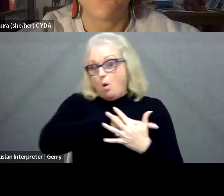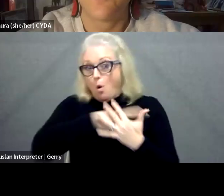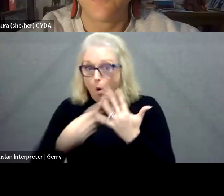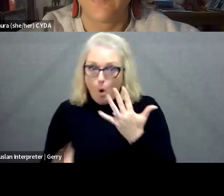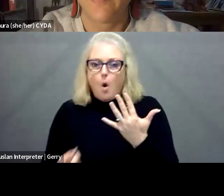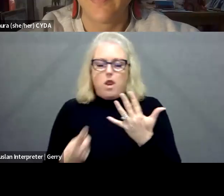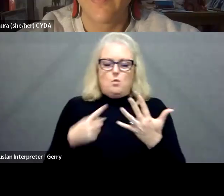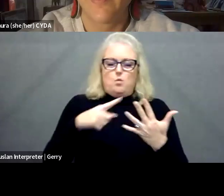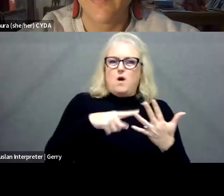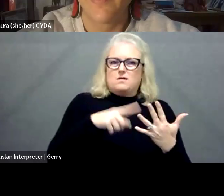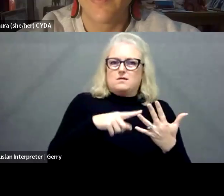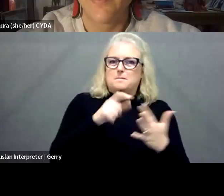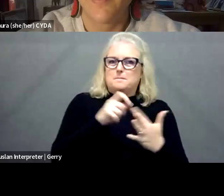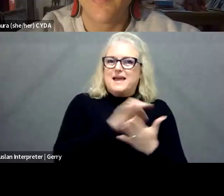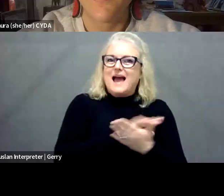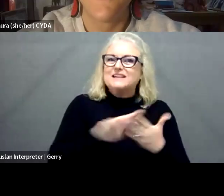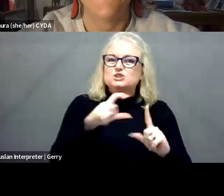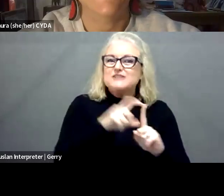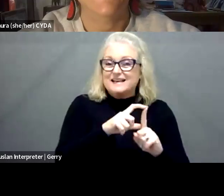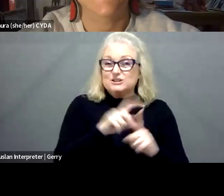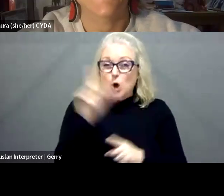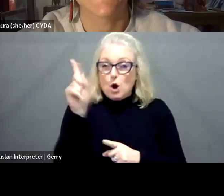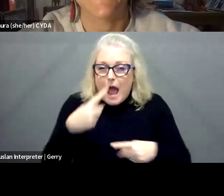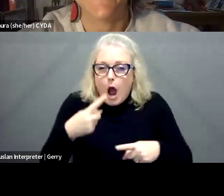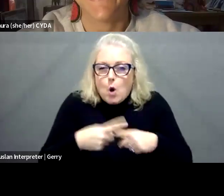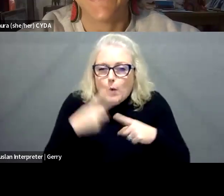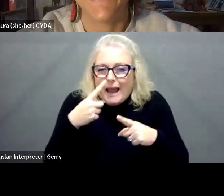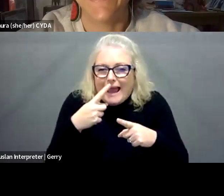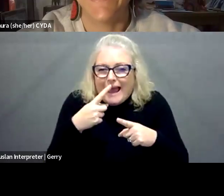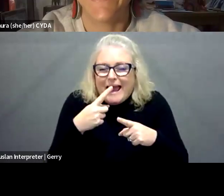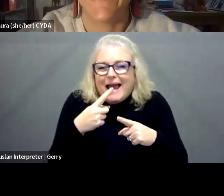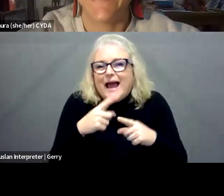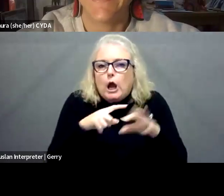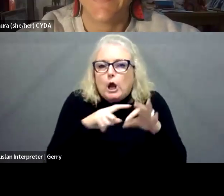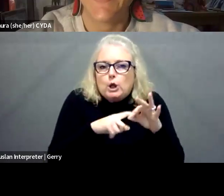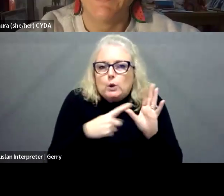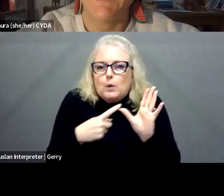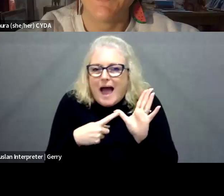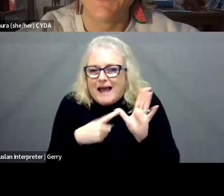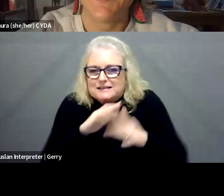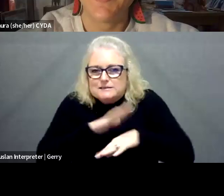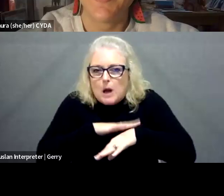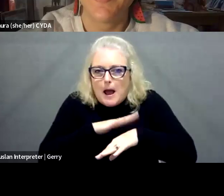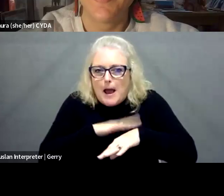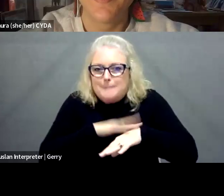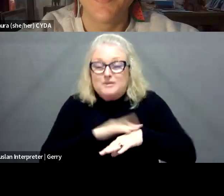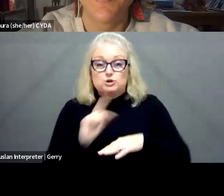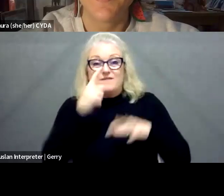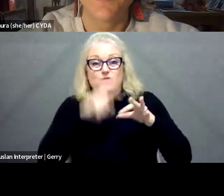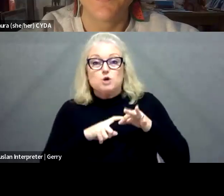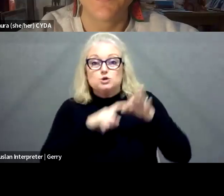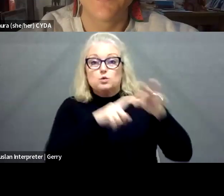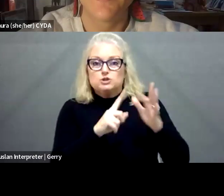We're going to have a cheeky Q&A with some questions that people have submitted already before time. Our first question is for Eliza